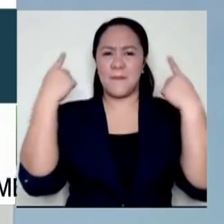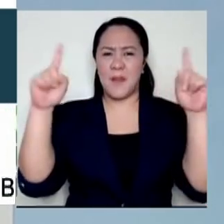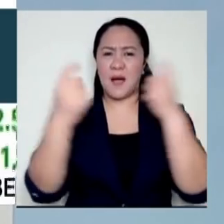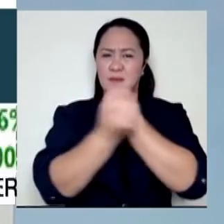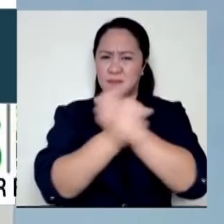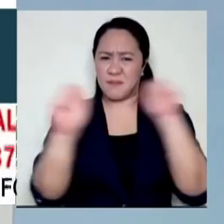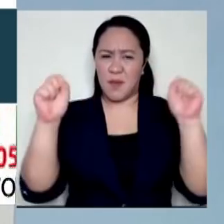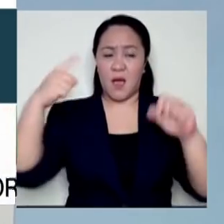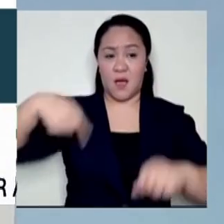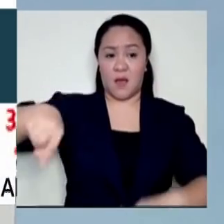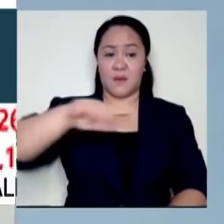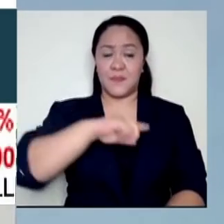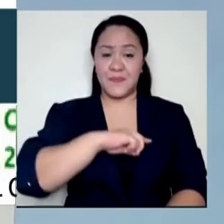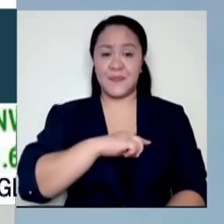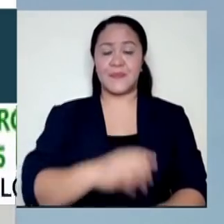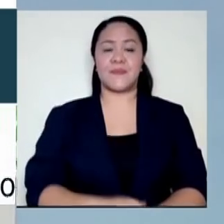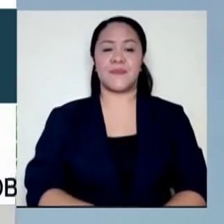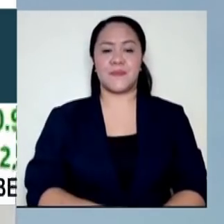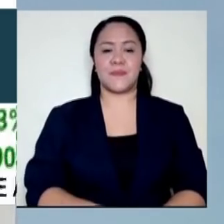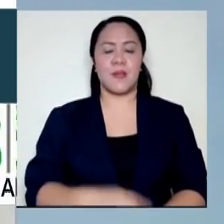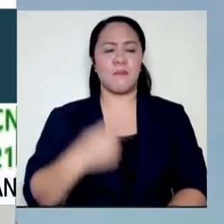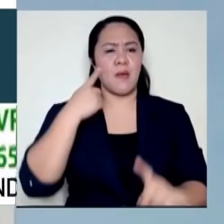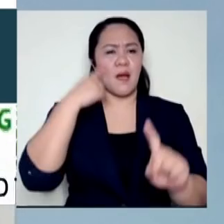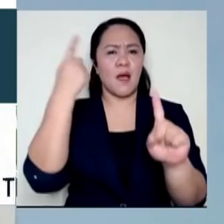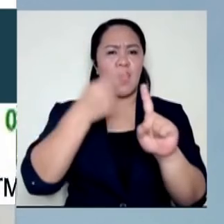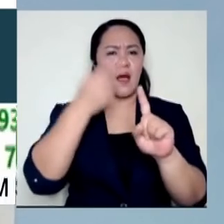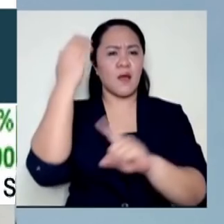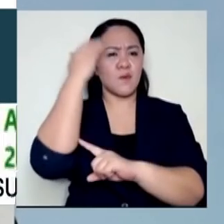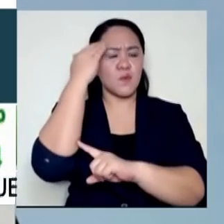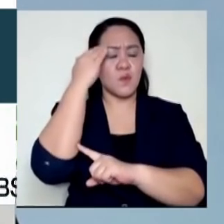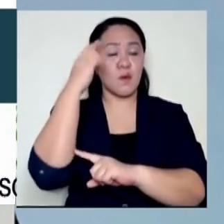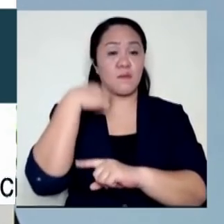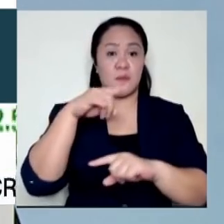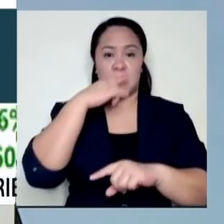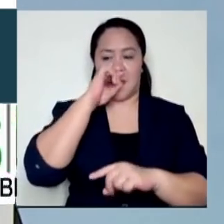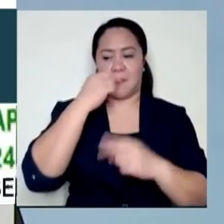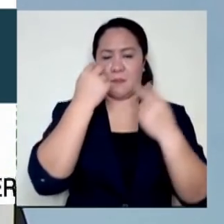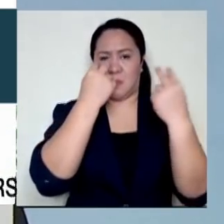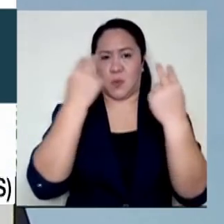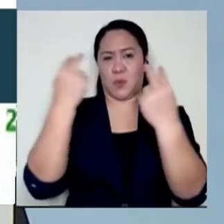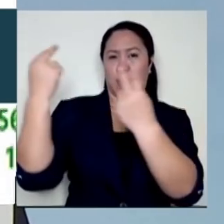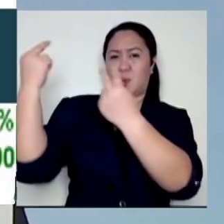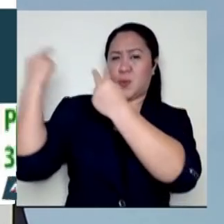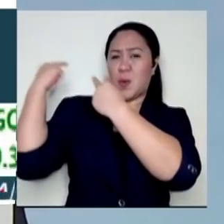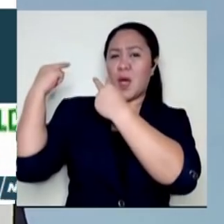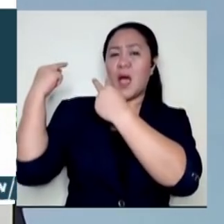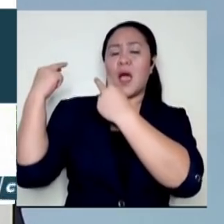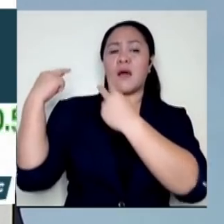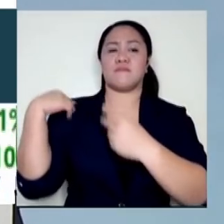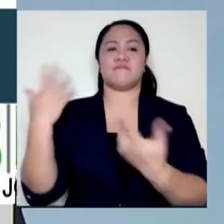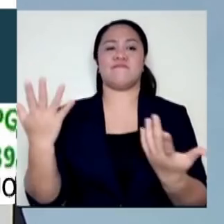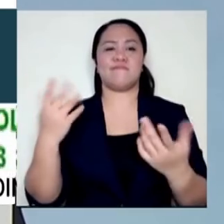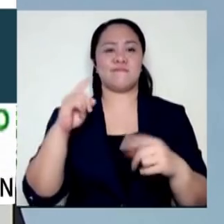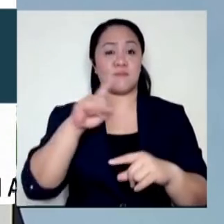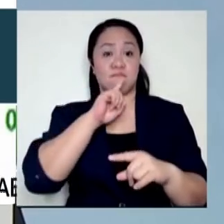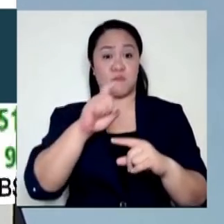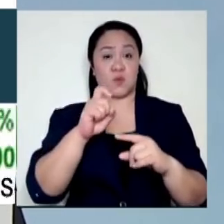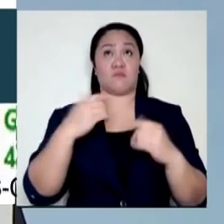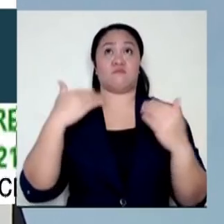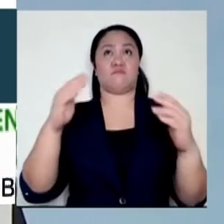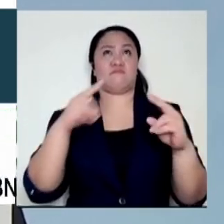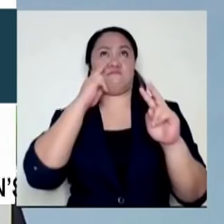to determine whether our grandkids look back 15 years from now and say, did they step up?